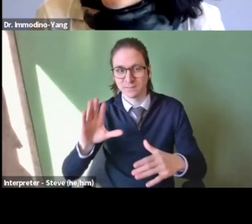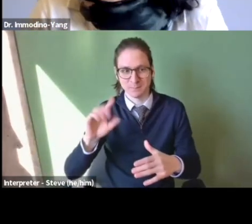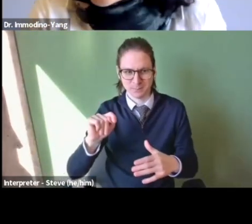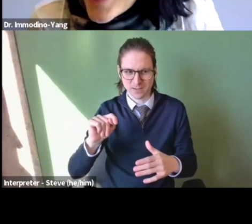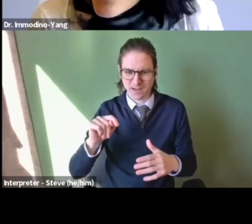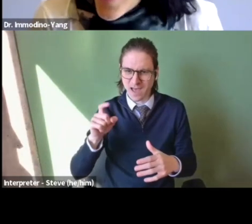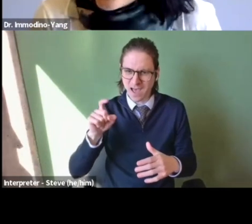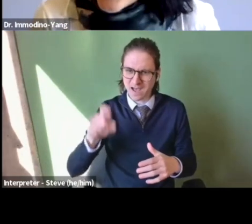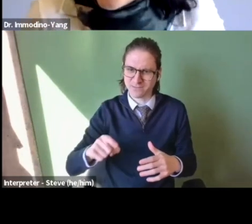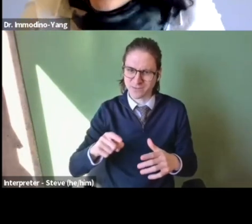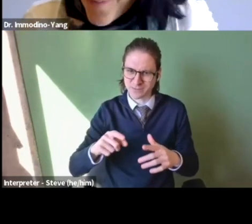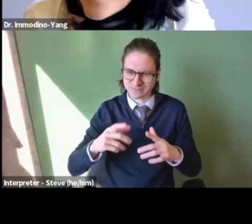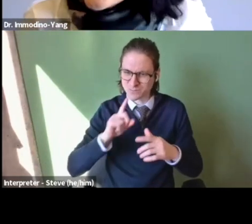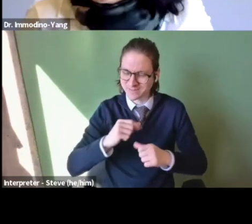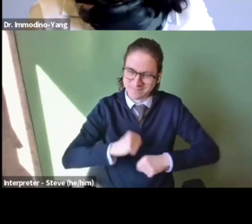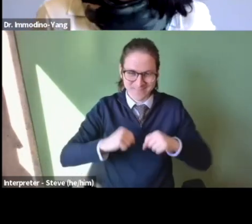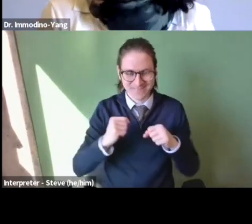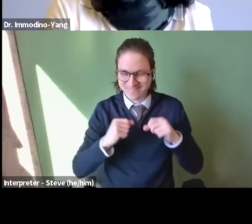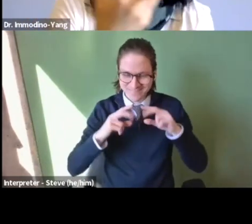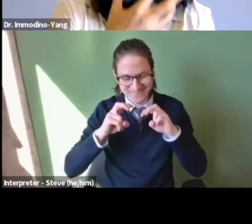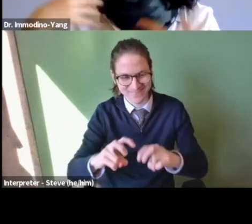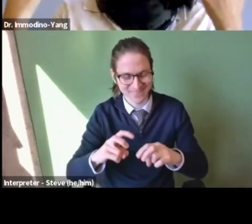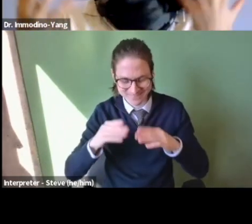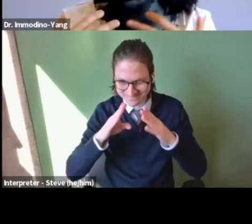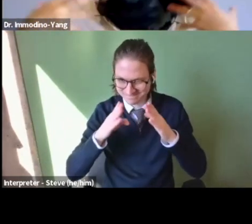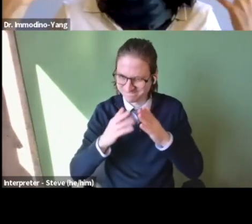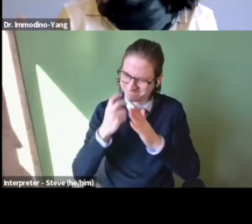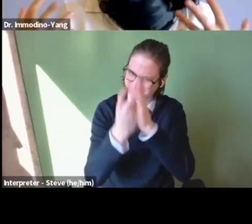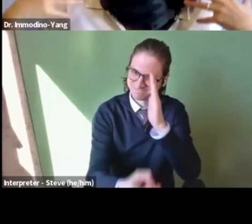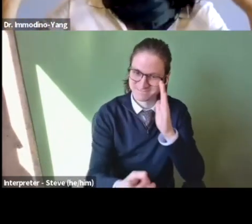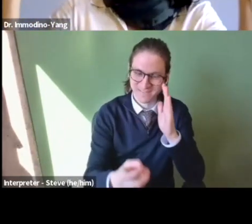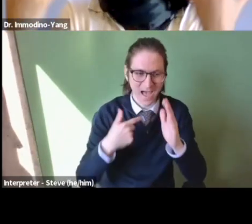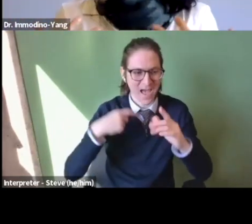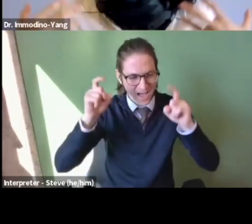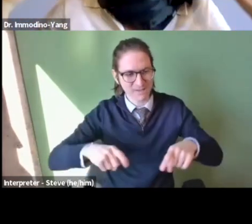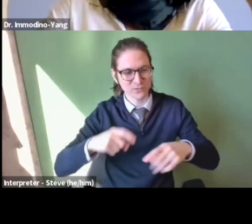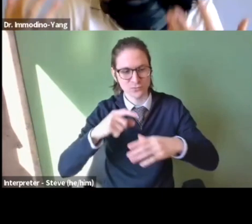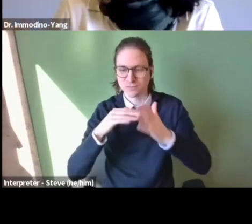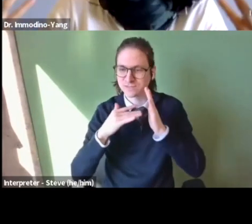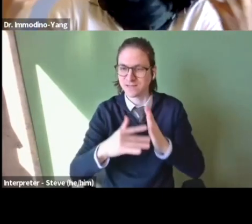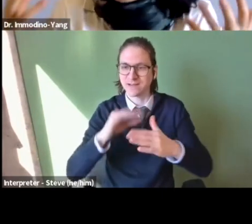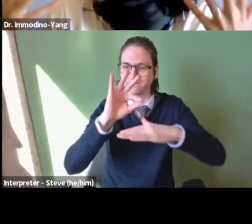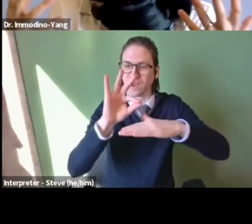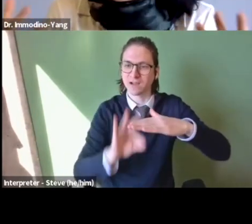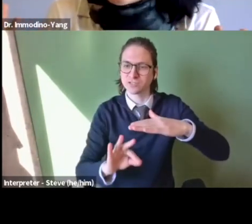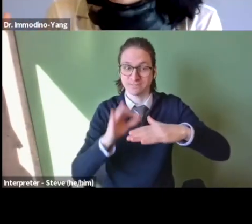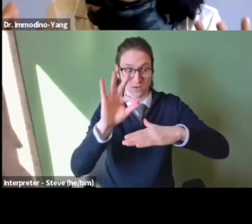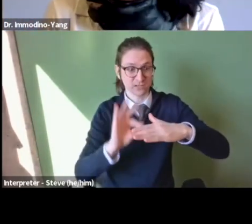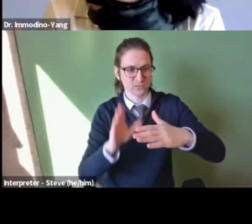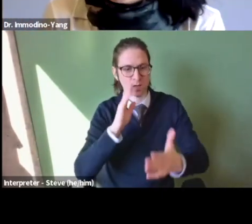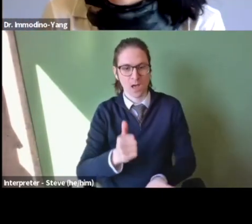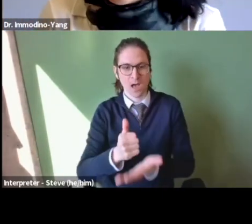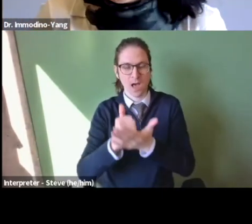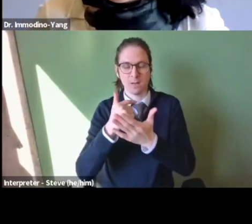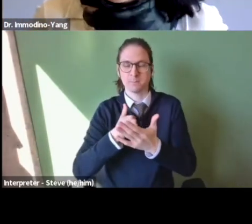fractions, right? So I have to study fractions, I have to, in order to be able to have this bigger feeling of thinking about this idea, which